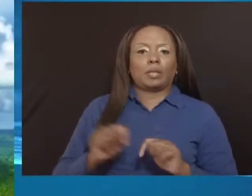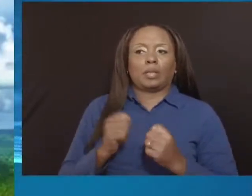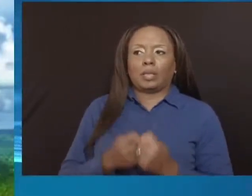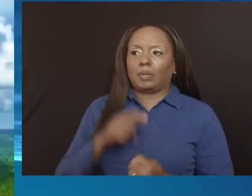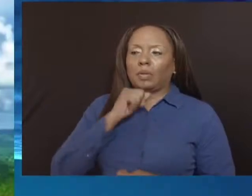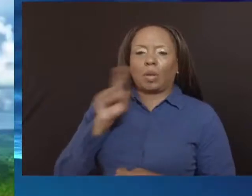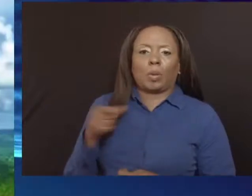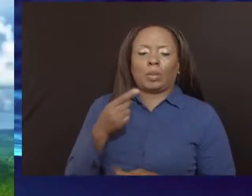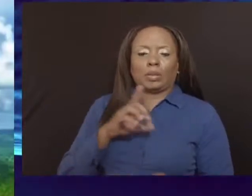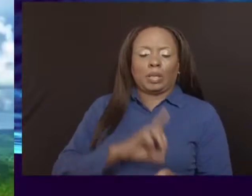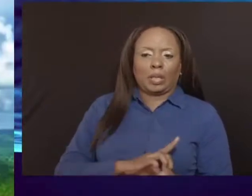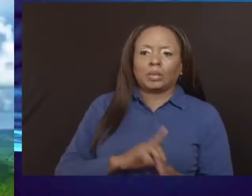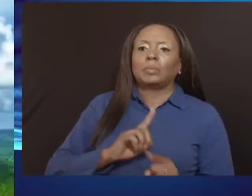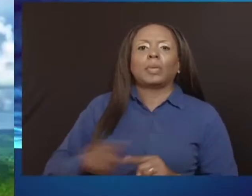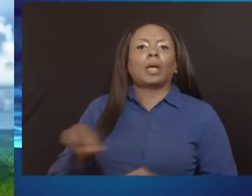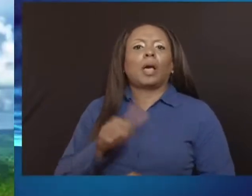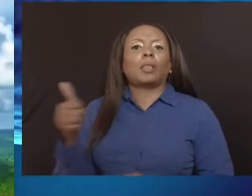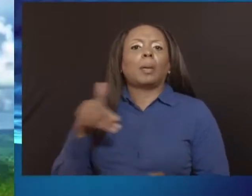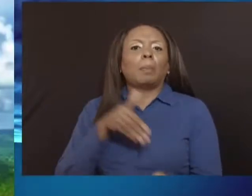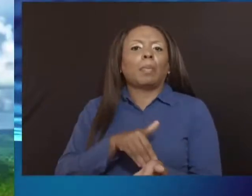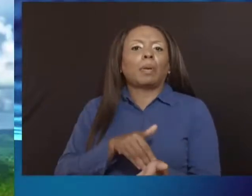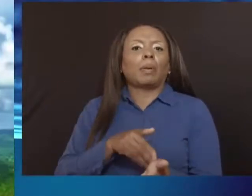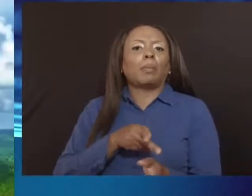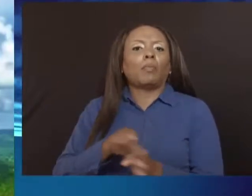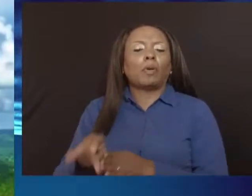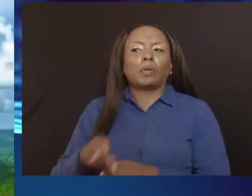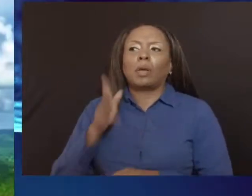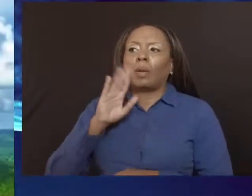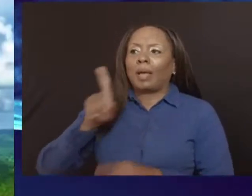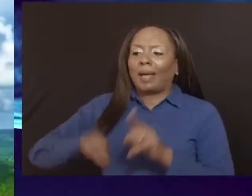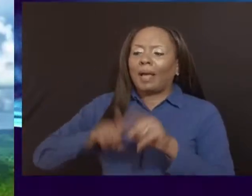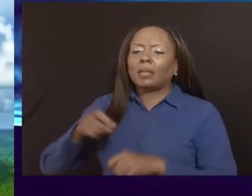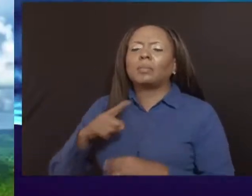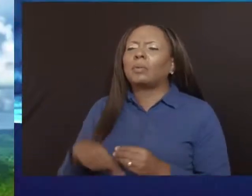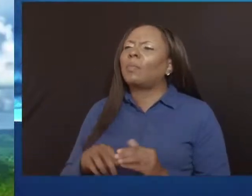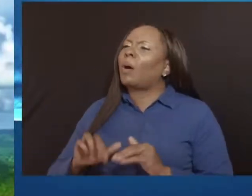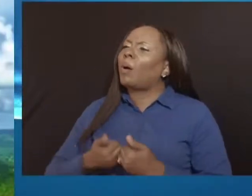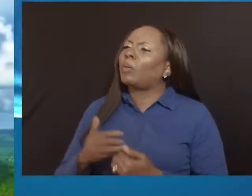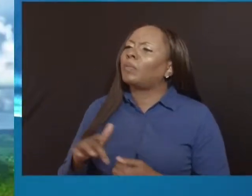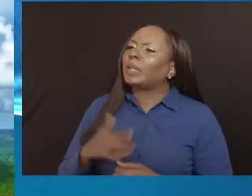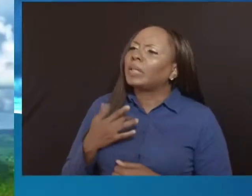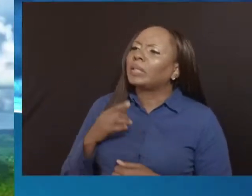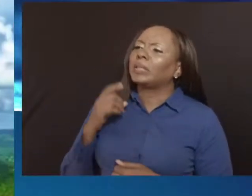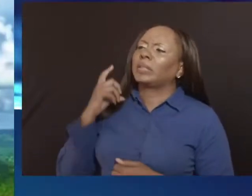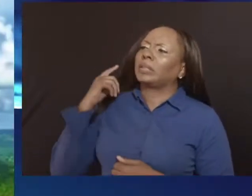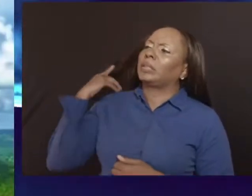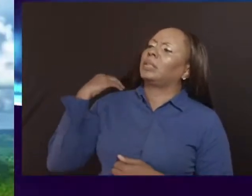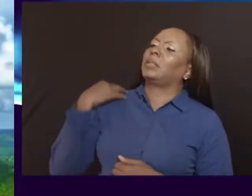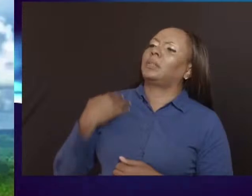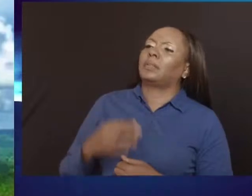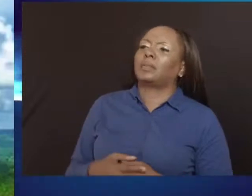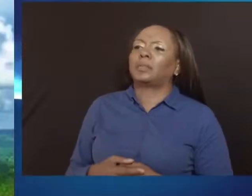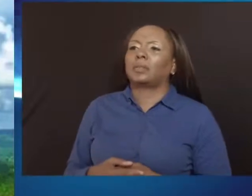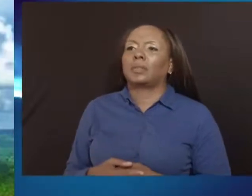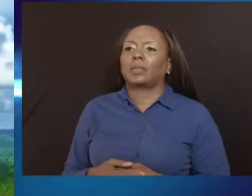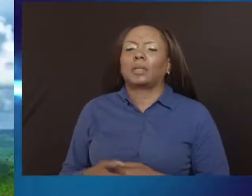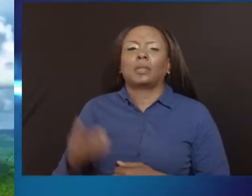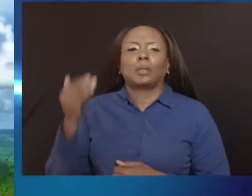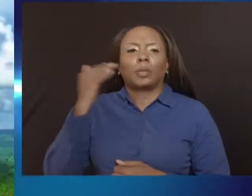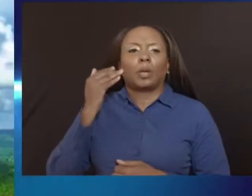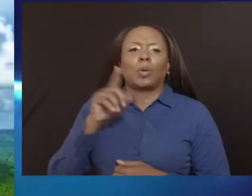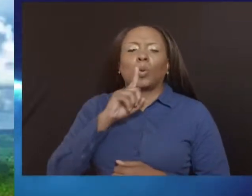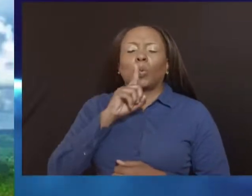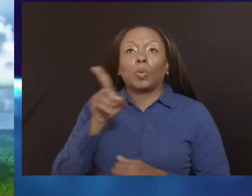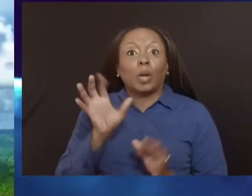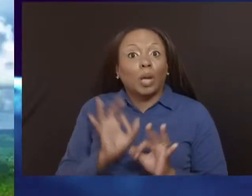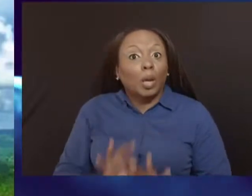only doctors, will go on to ask you some questions about your symptoms. And I know this is very, very, very important